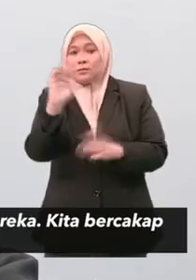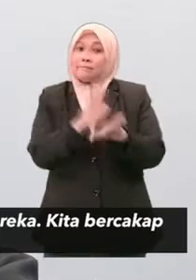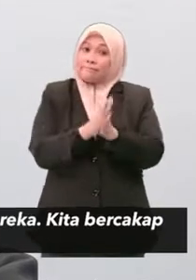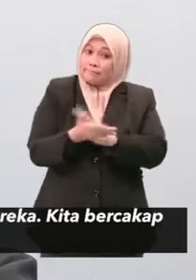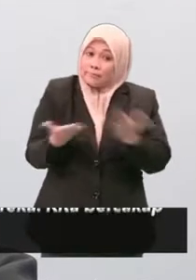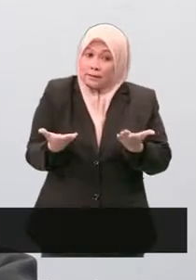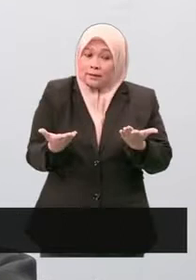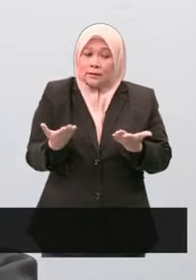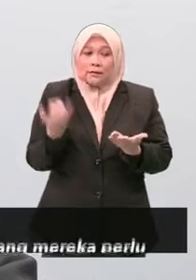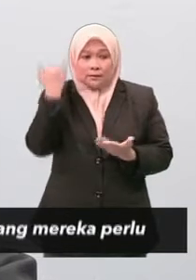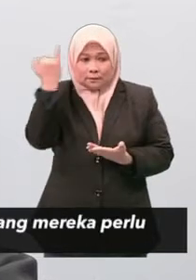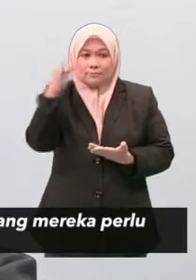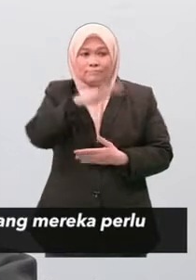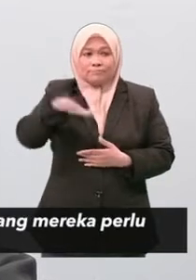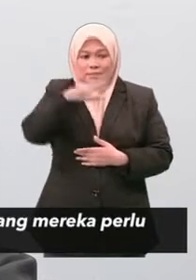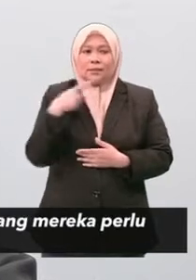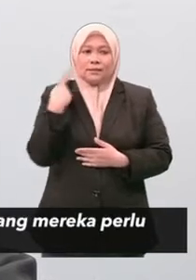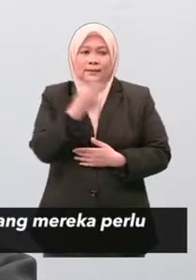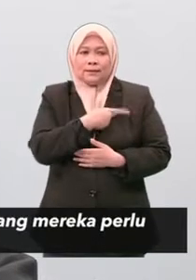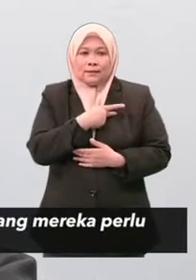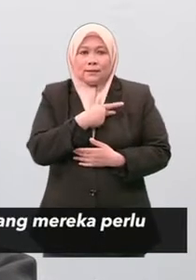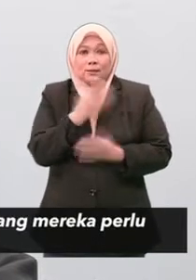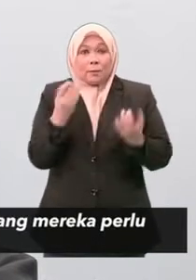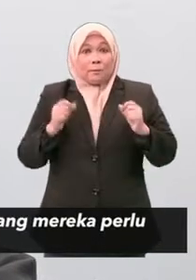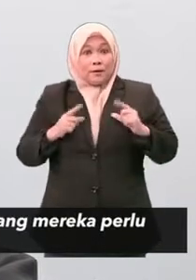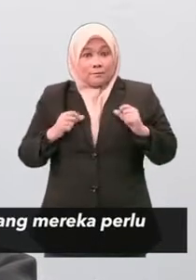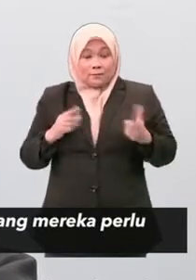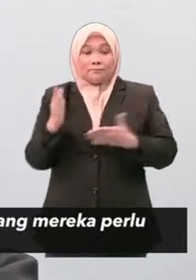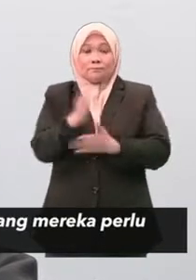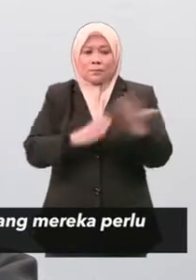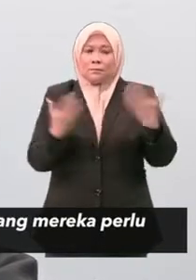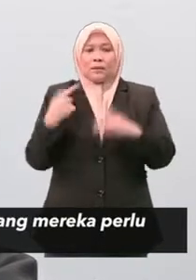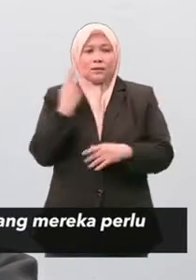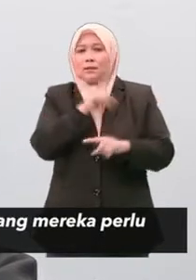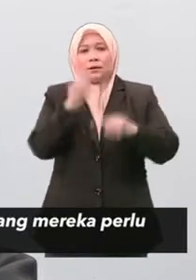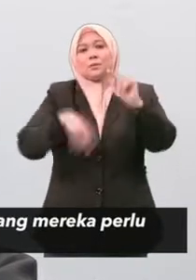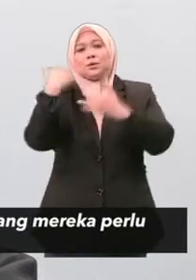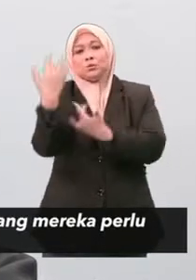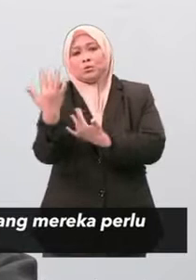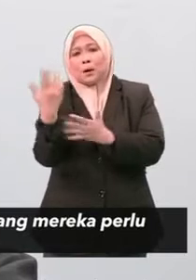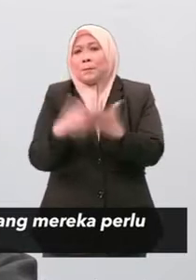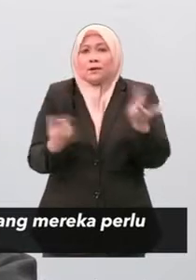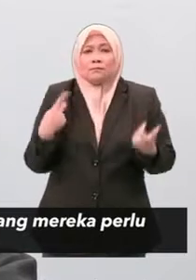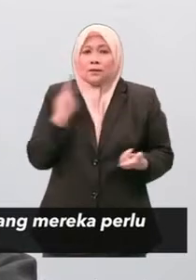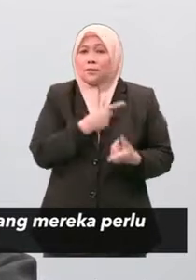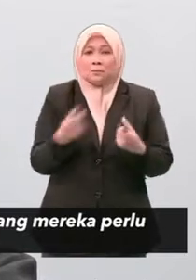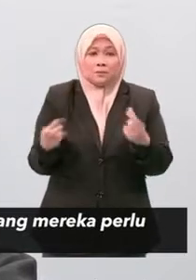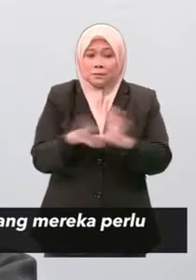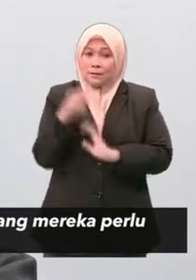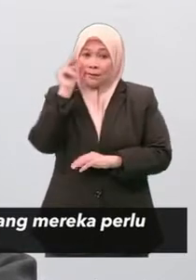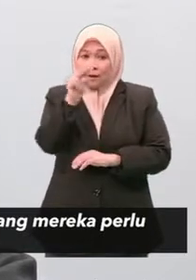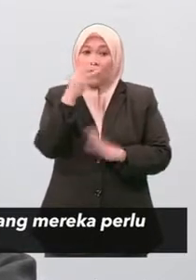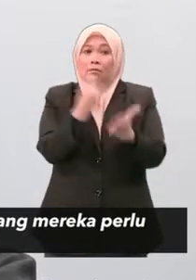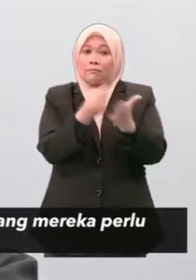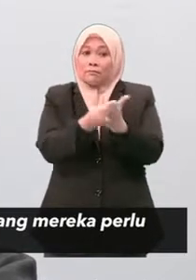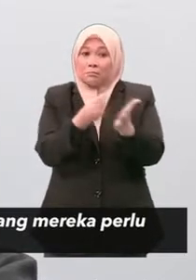So ideally, we should be able to do that. But for private sector, they cannot wait, you know. What they have to do is, if they can see that it's